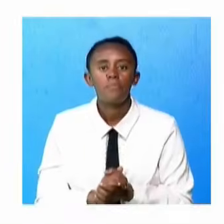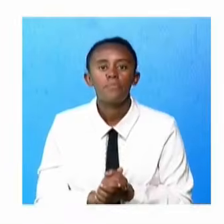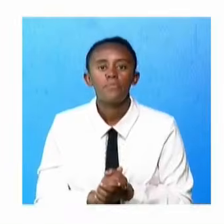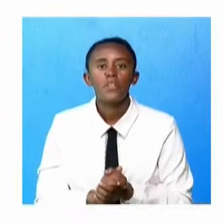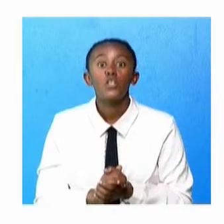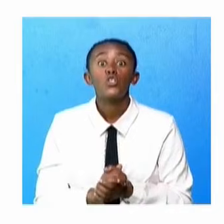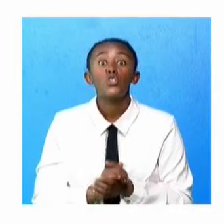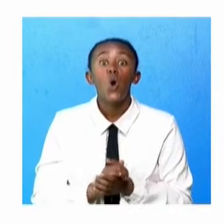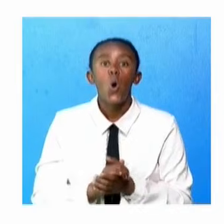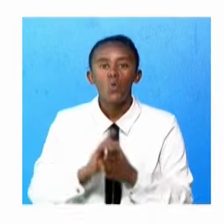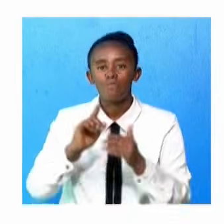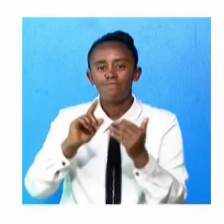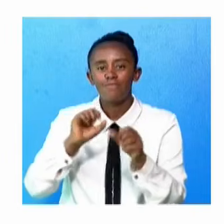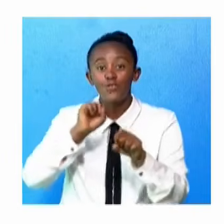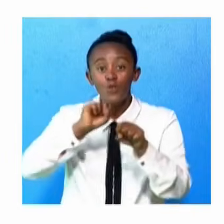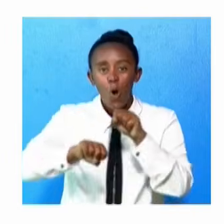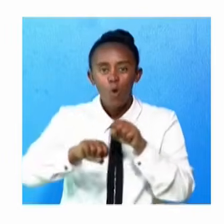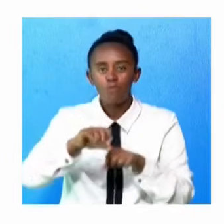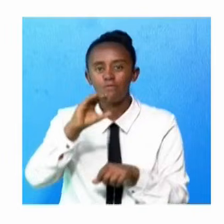as,